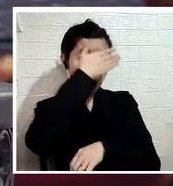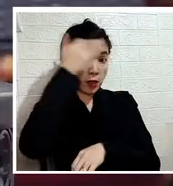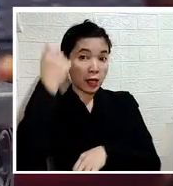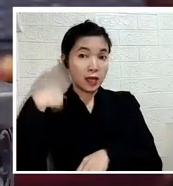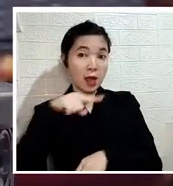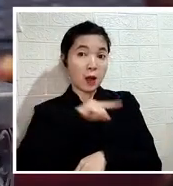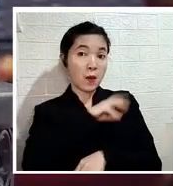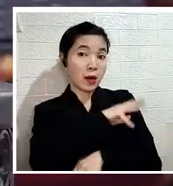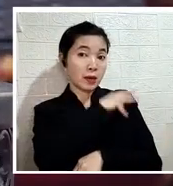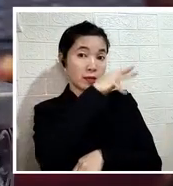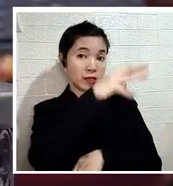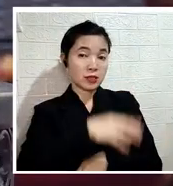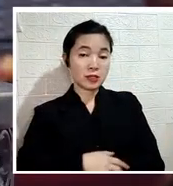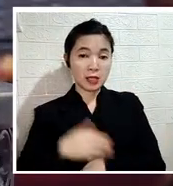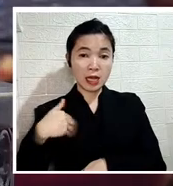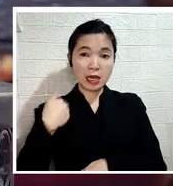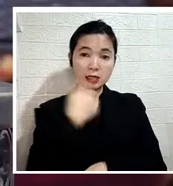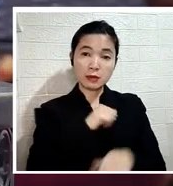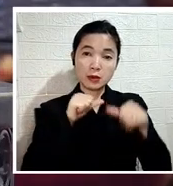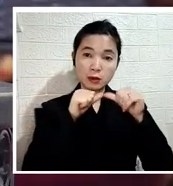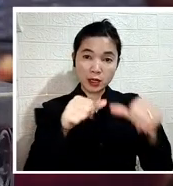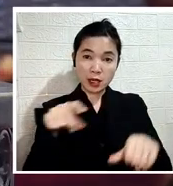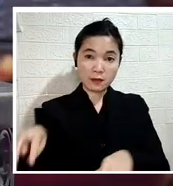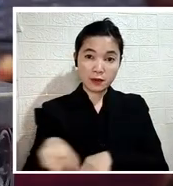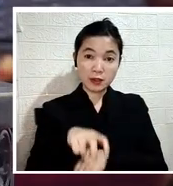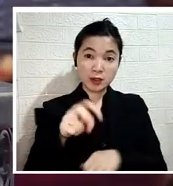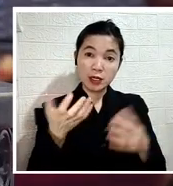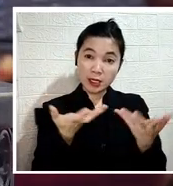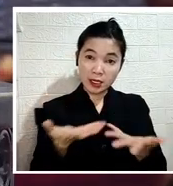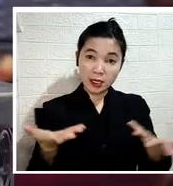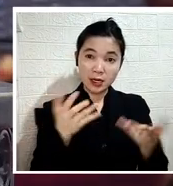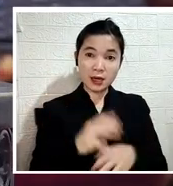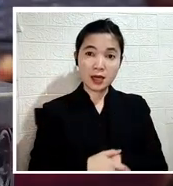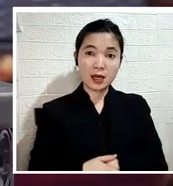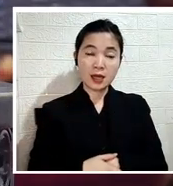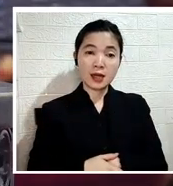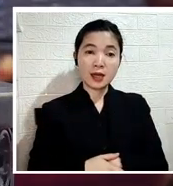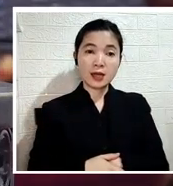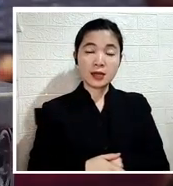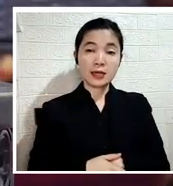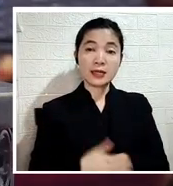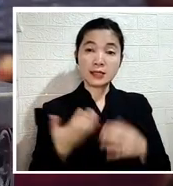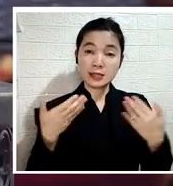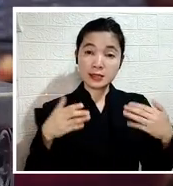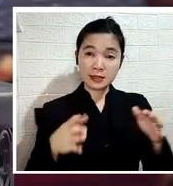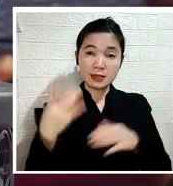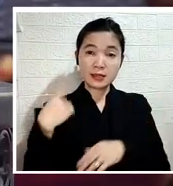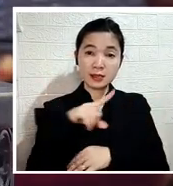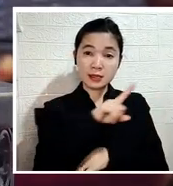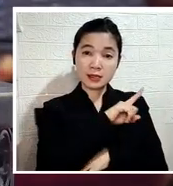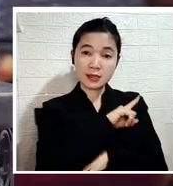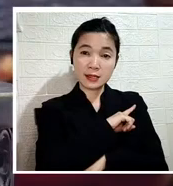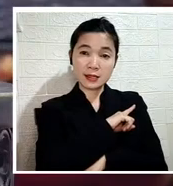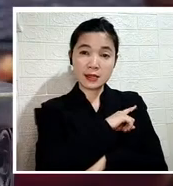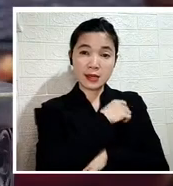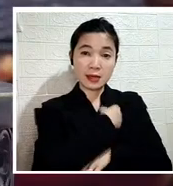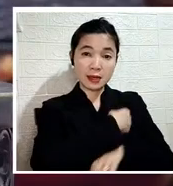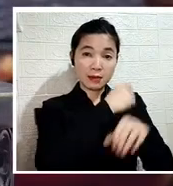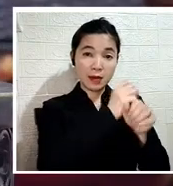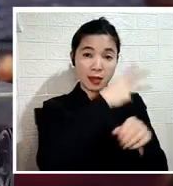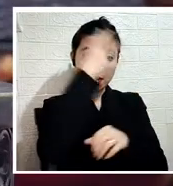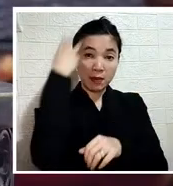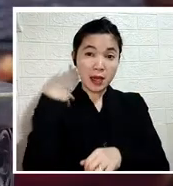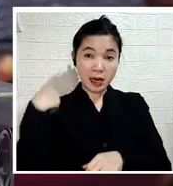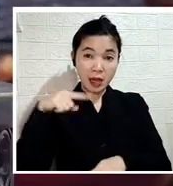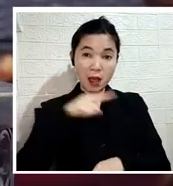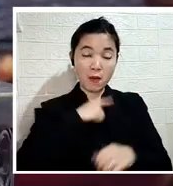As we continue with our journey, let us make Mary as our inspiration